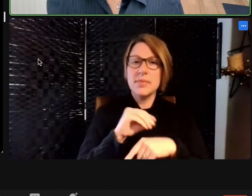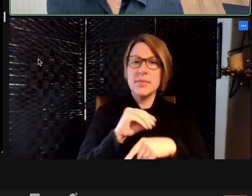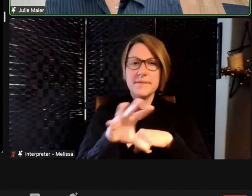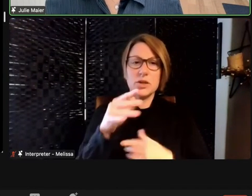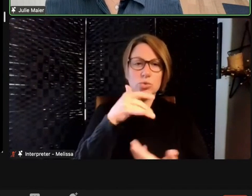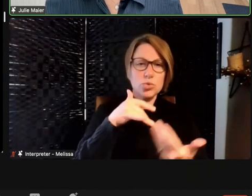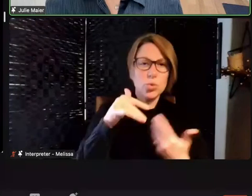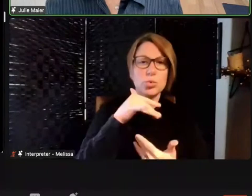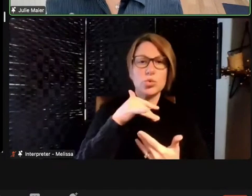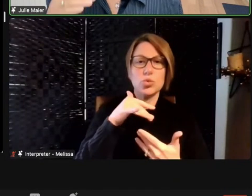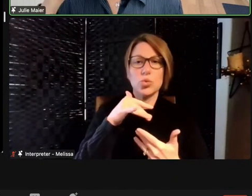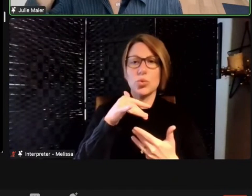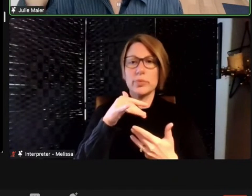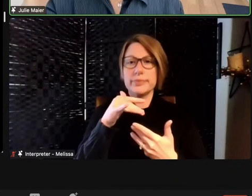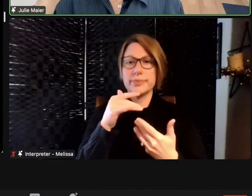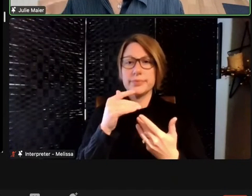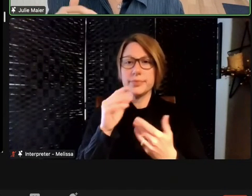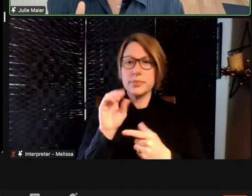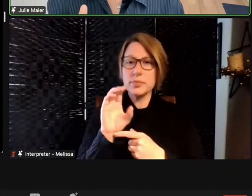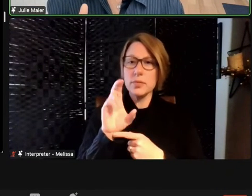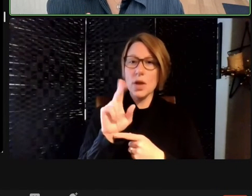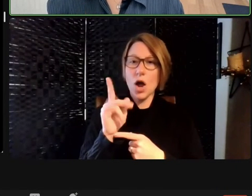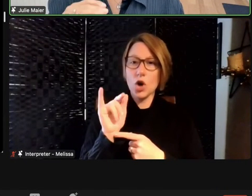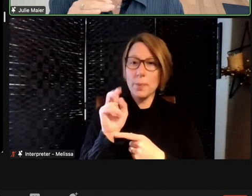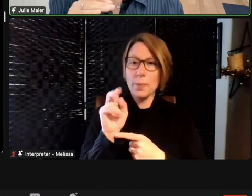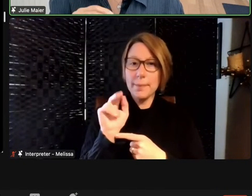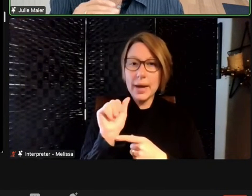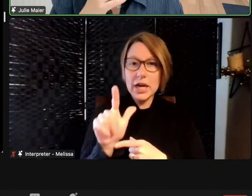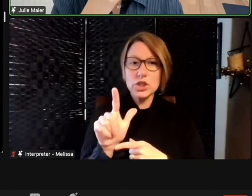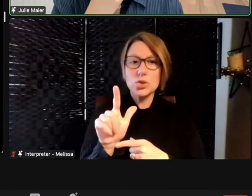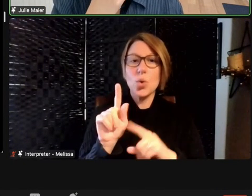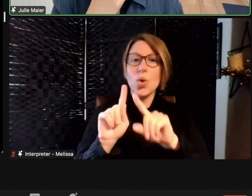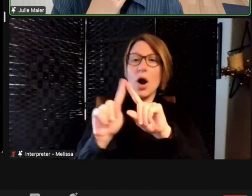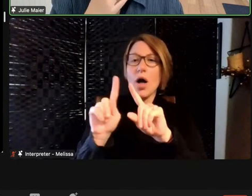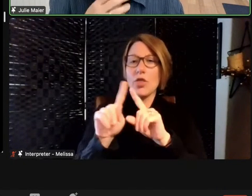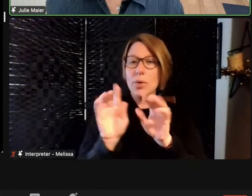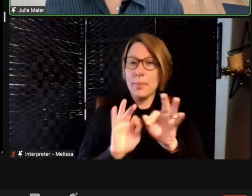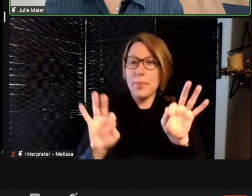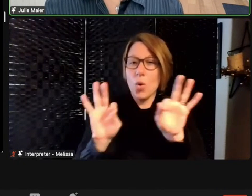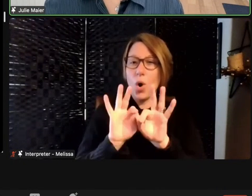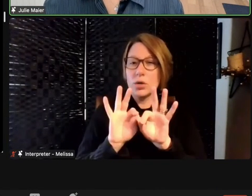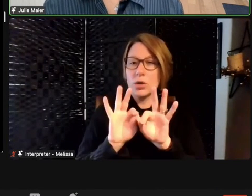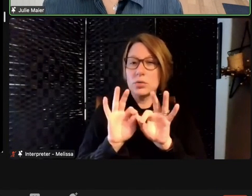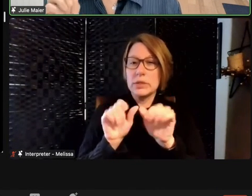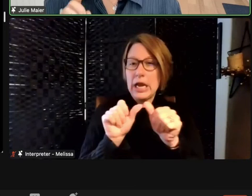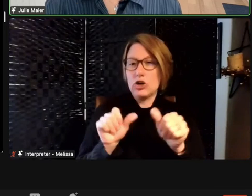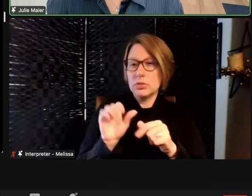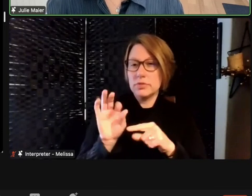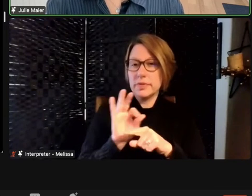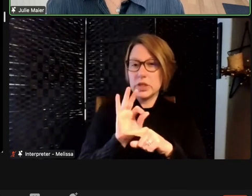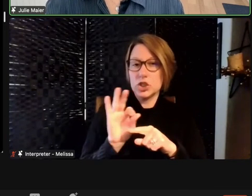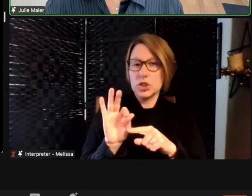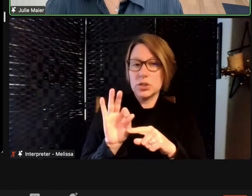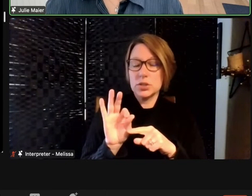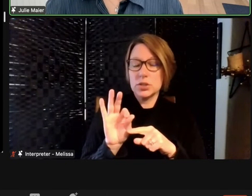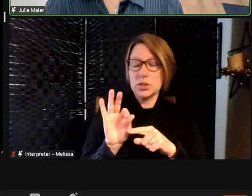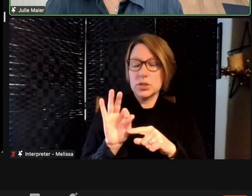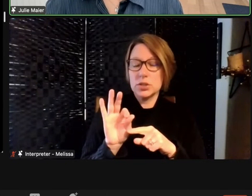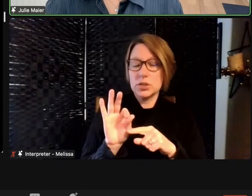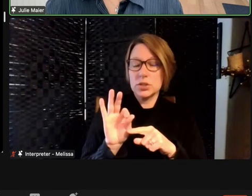other areas of functioning. So, and there's levels of supports that they kind of break it down into. Um, and then the final thing